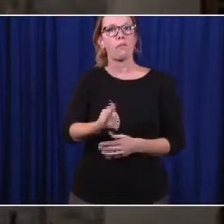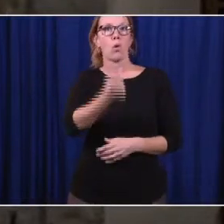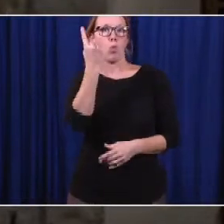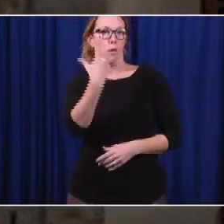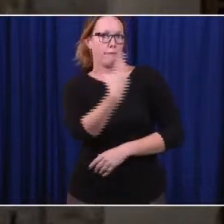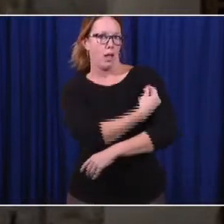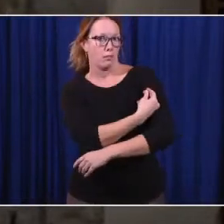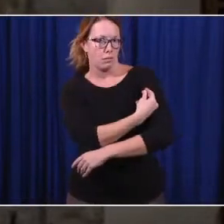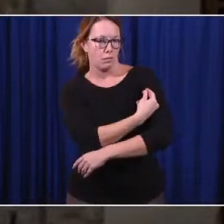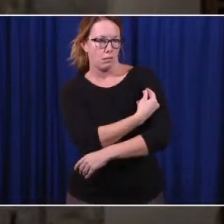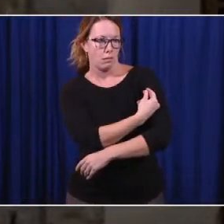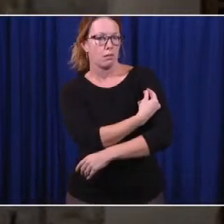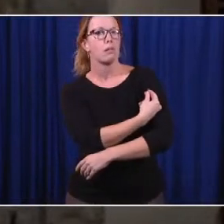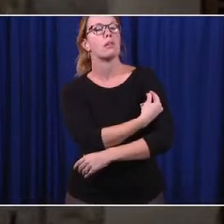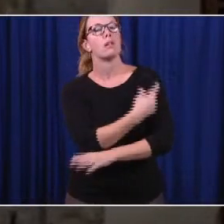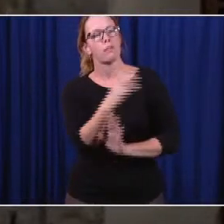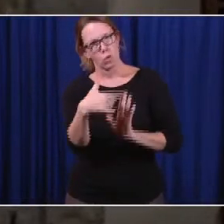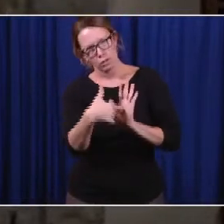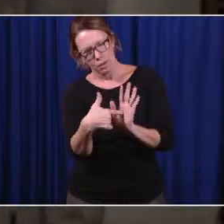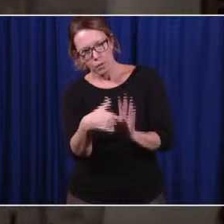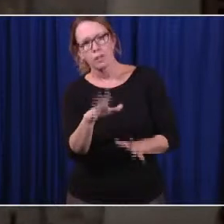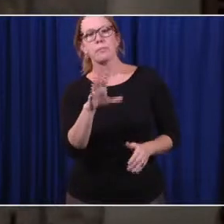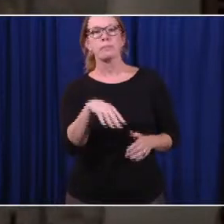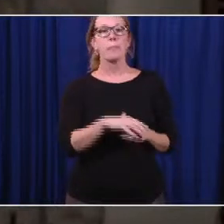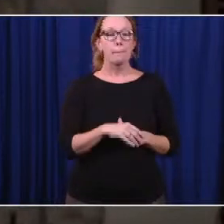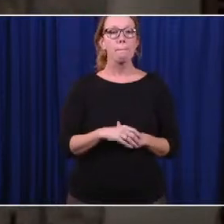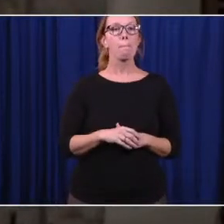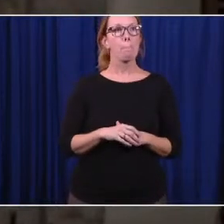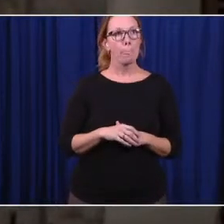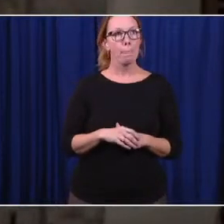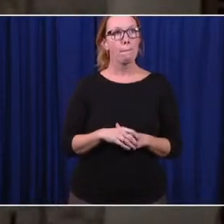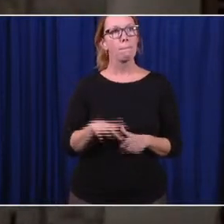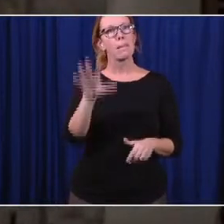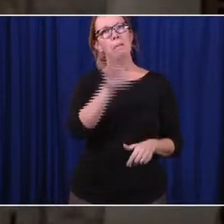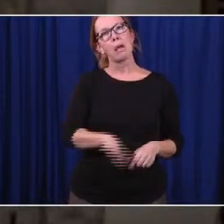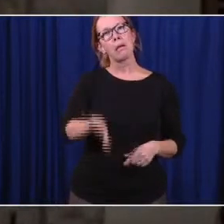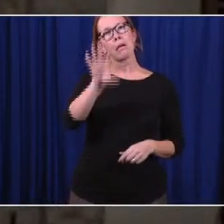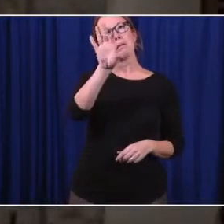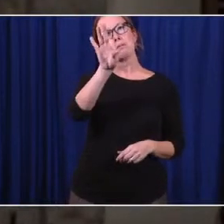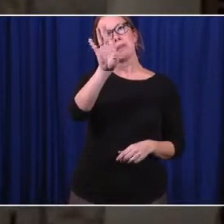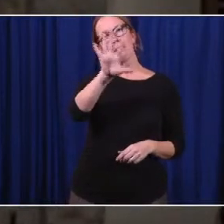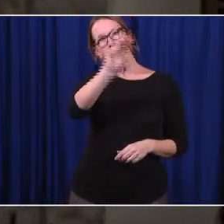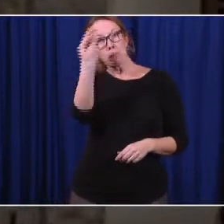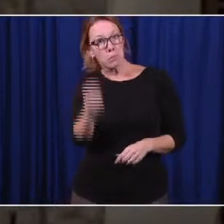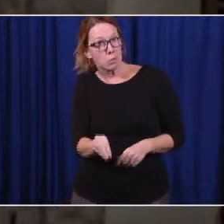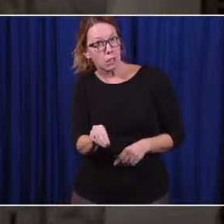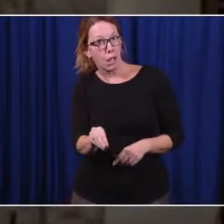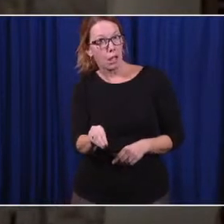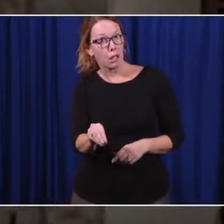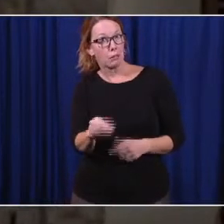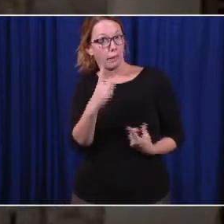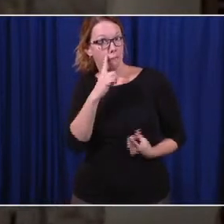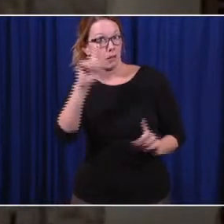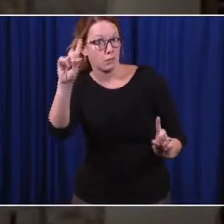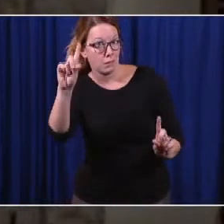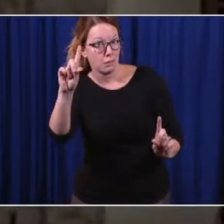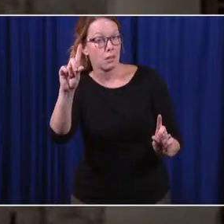for example, while it looks to be about 95%